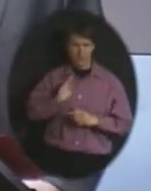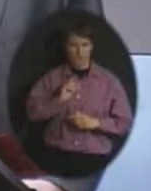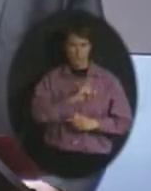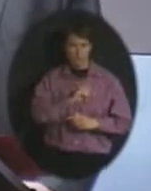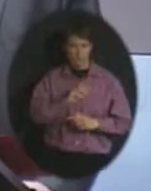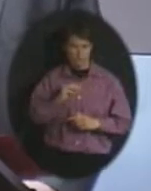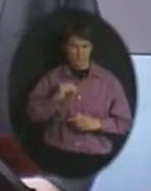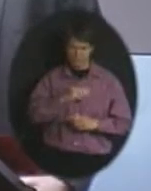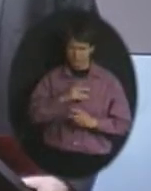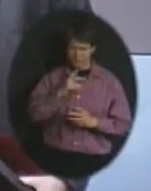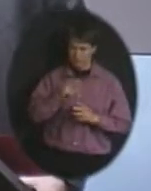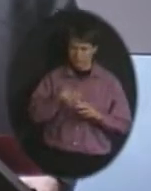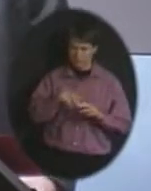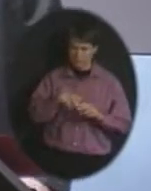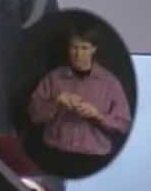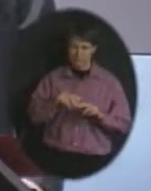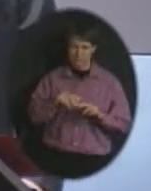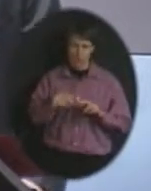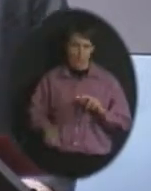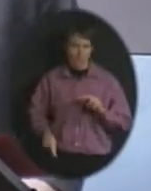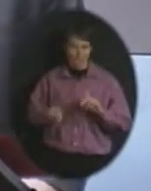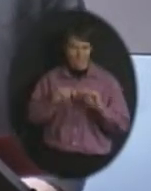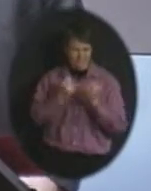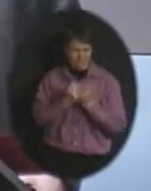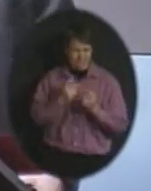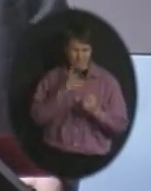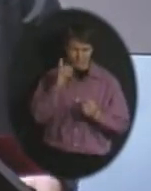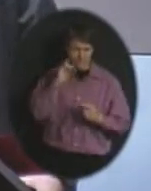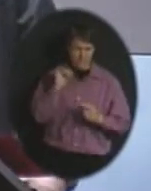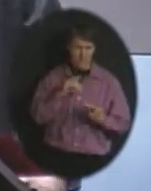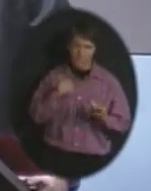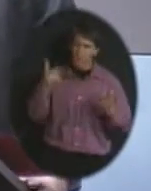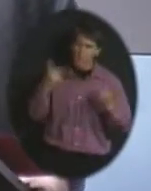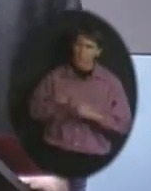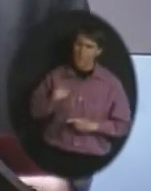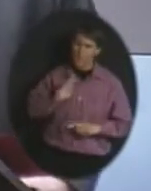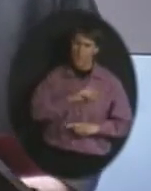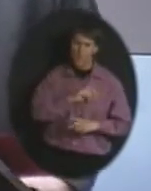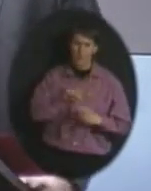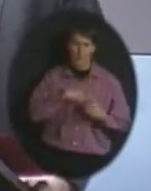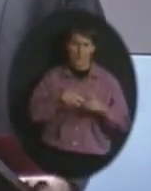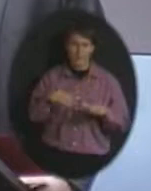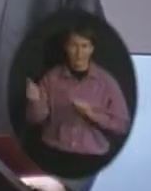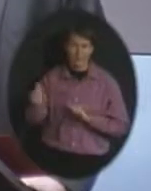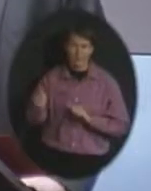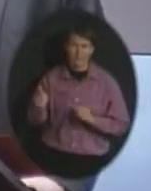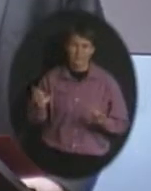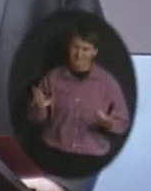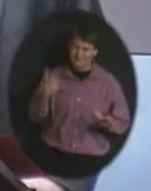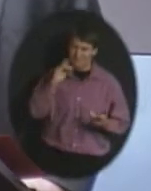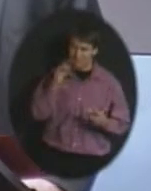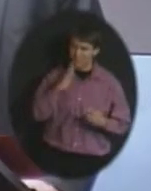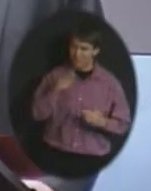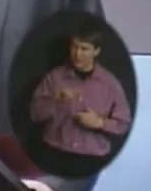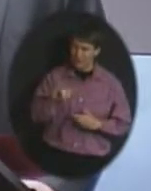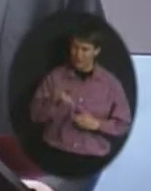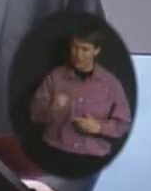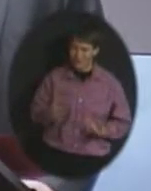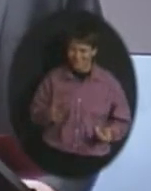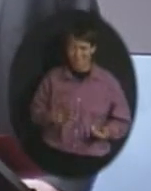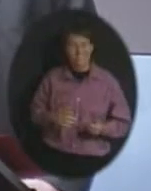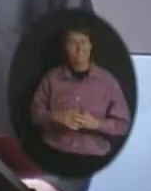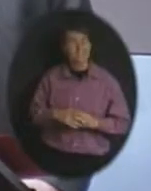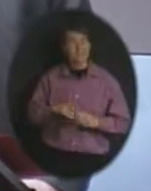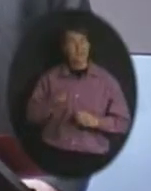our team. It sounds like a punchline to a really bad joke. What happens to board members when they leave? Board members certainly have